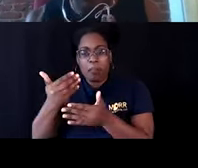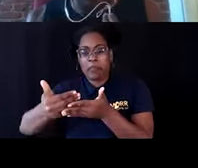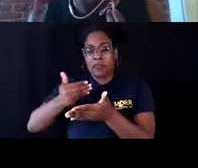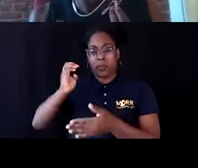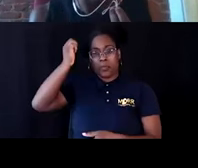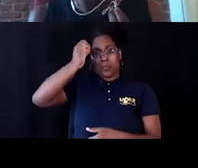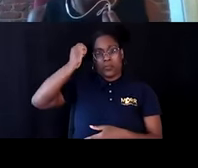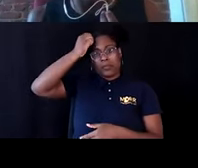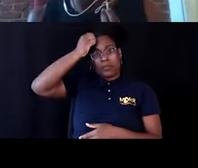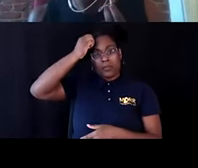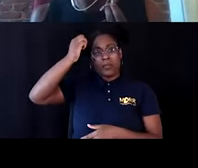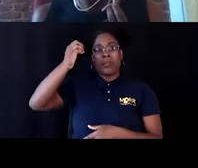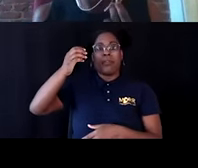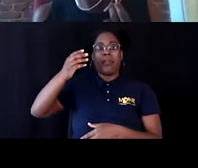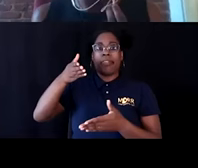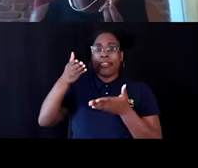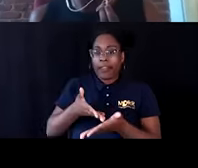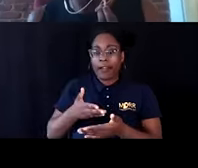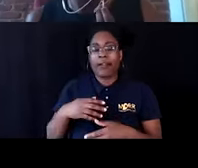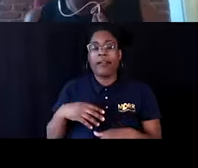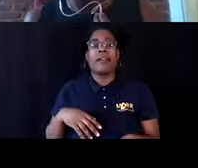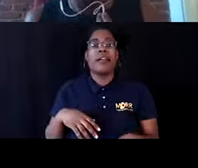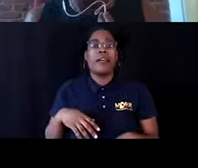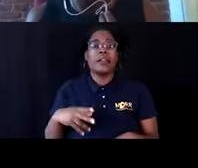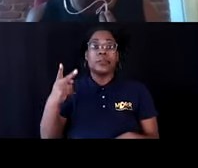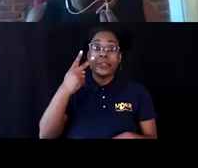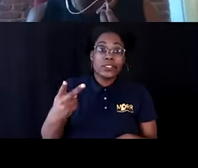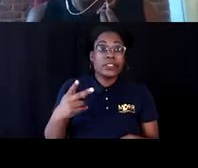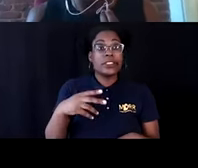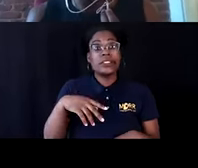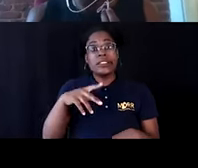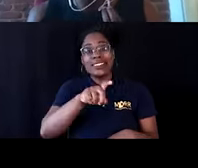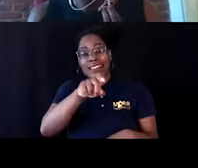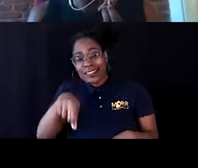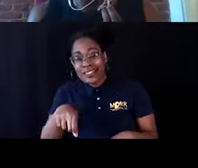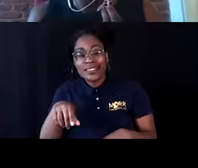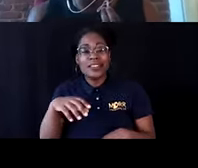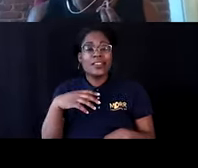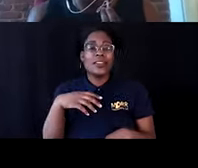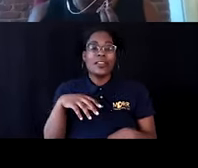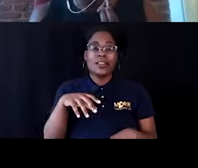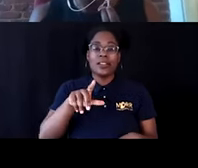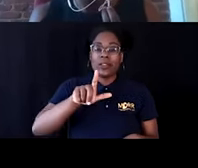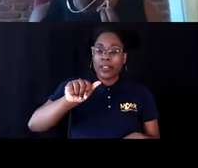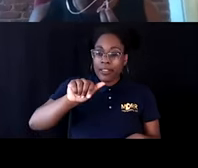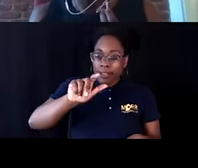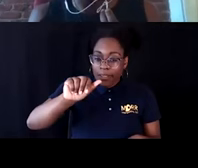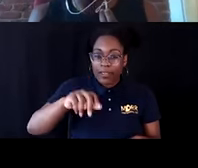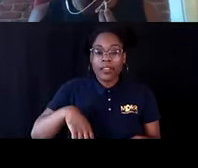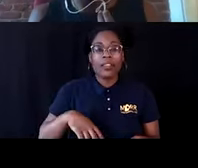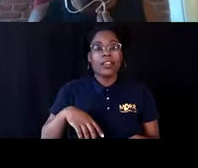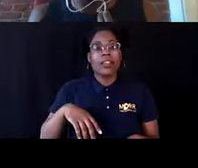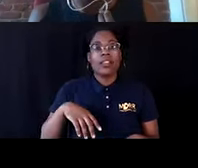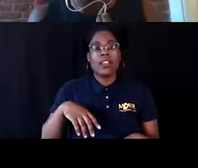Los Angeles or Southern California and Nevada. There's a splotch around Texas and Louisiana, which used to be France, and a bit on